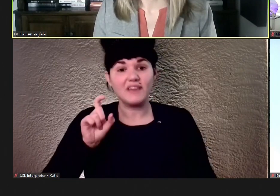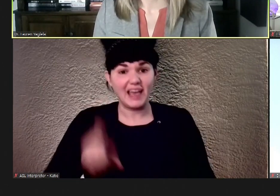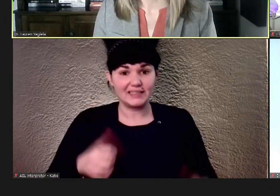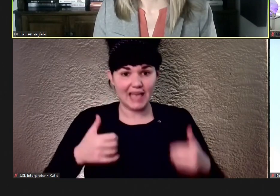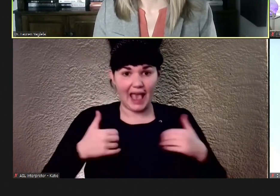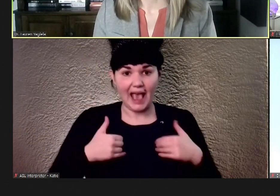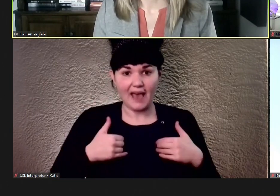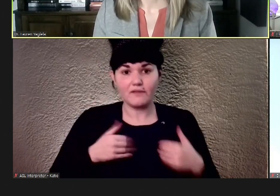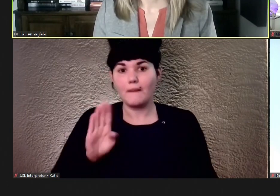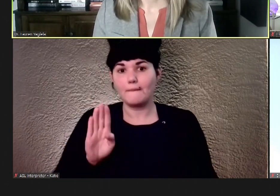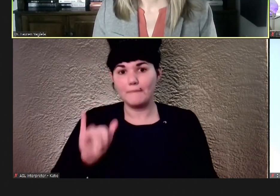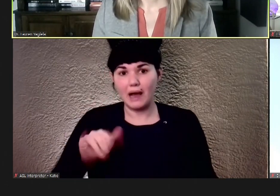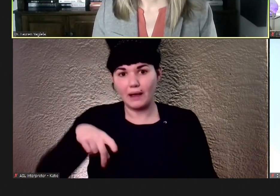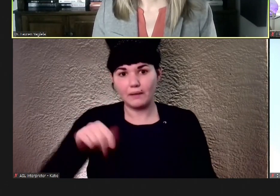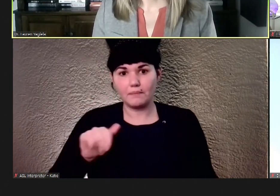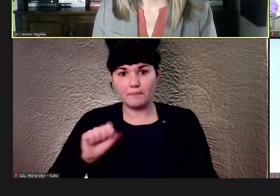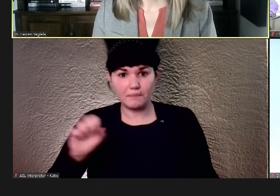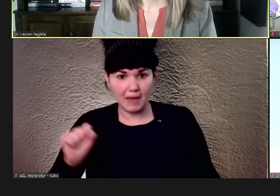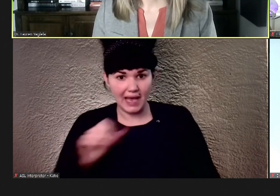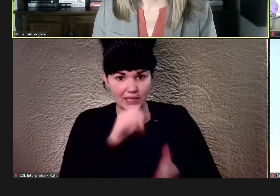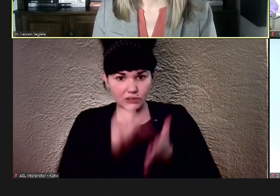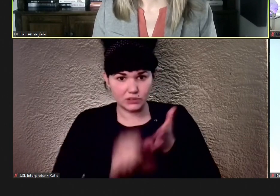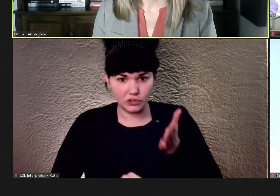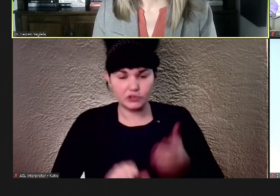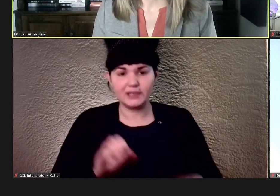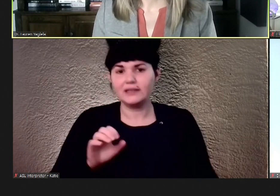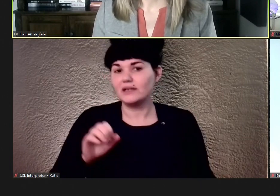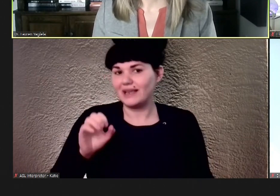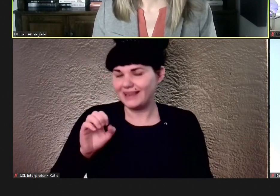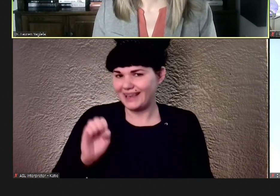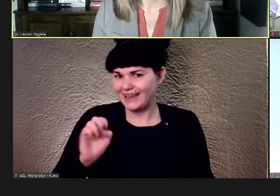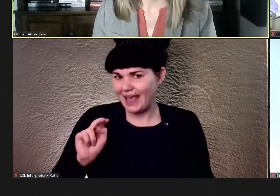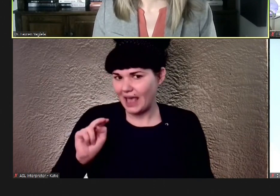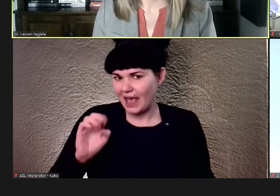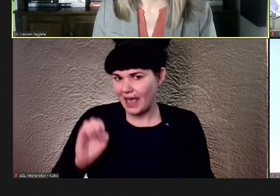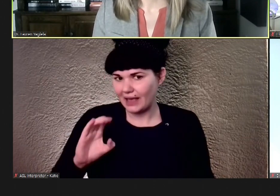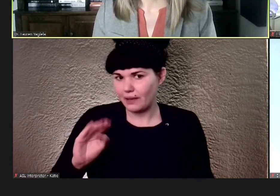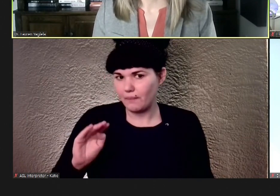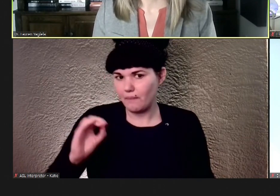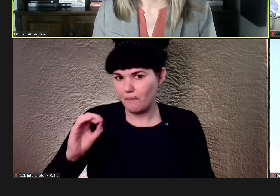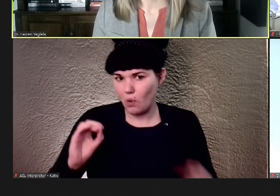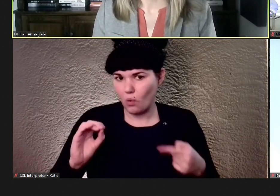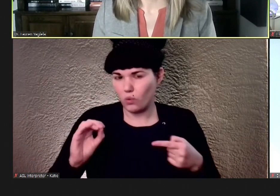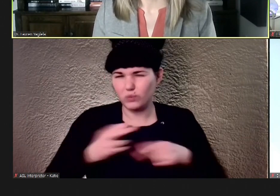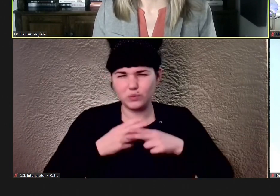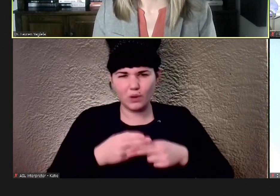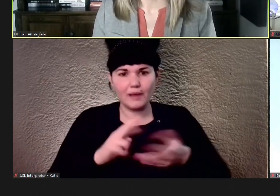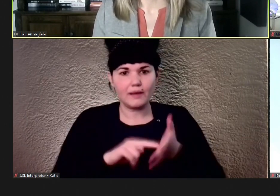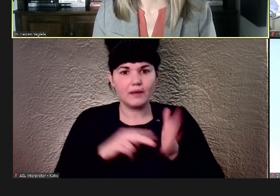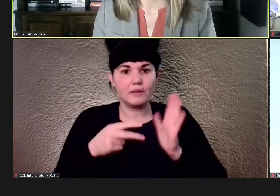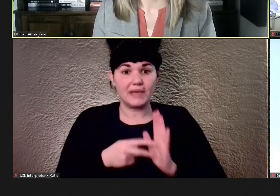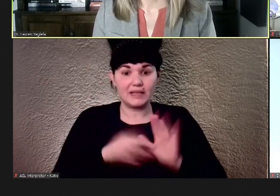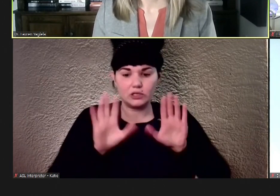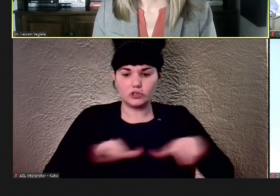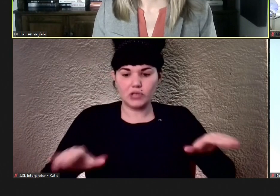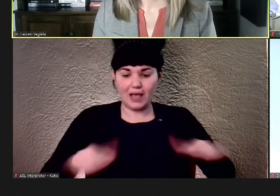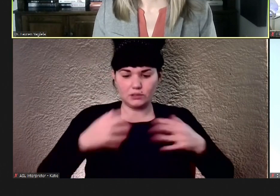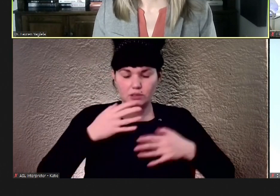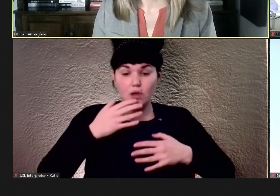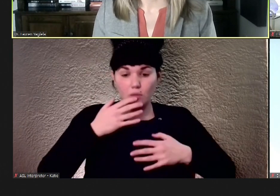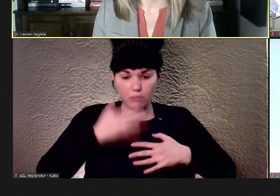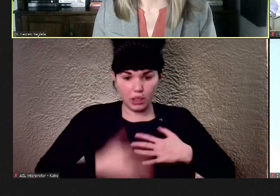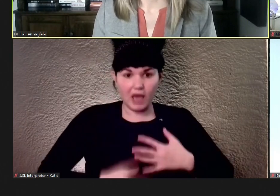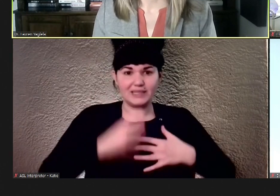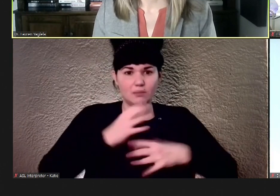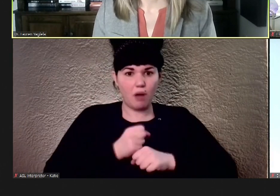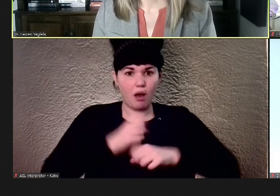or ECMO. In ECMO, a child's blood is pumped out of their body to a machine that replaces the function of their heart